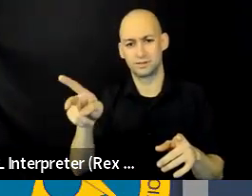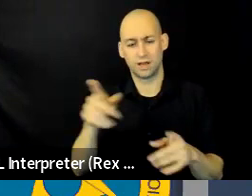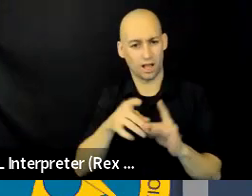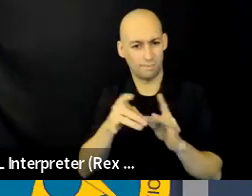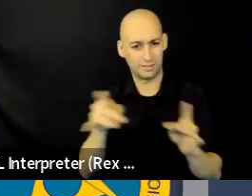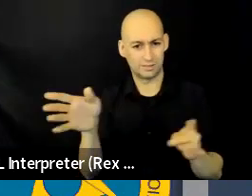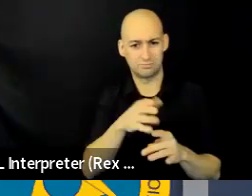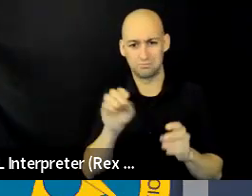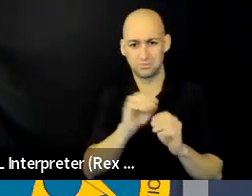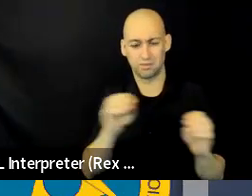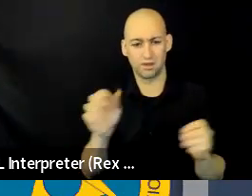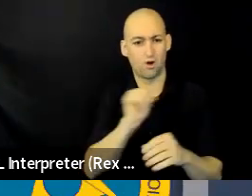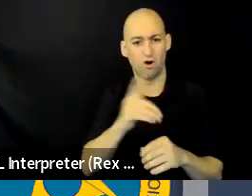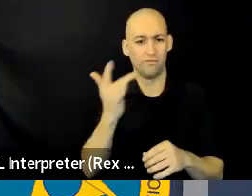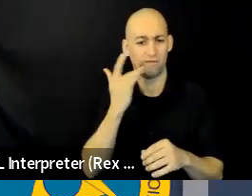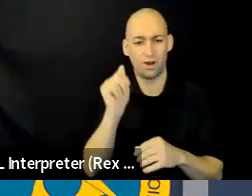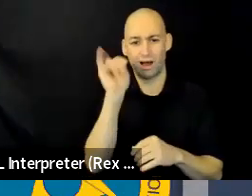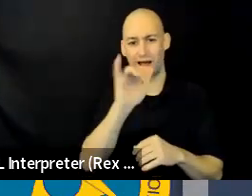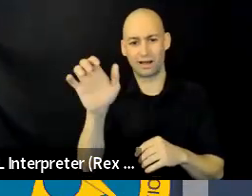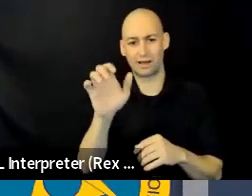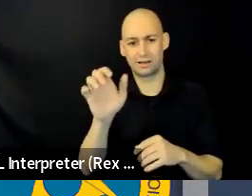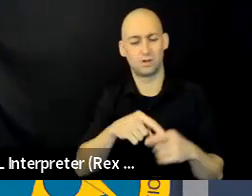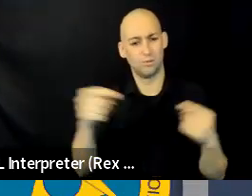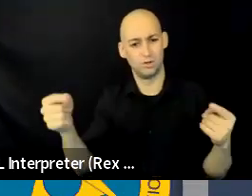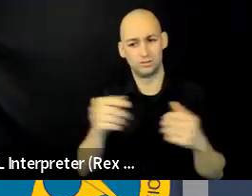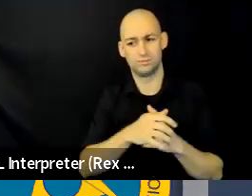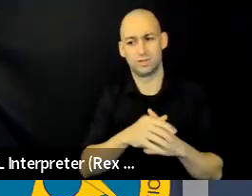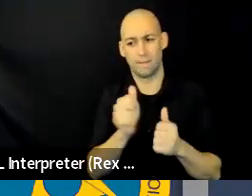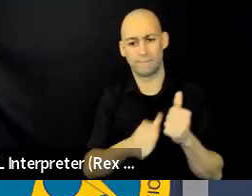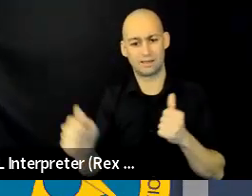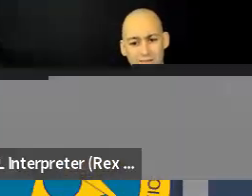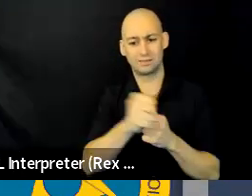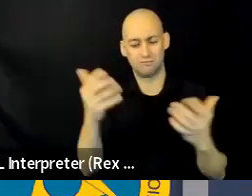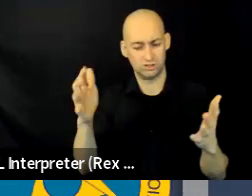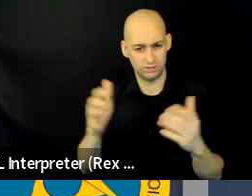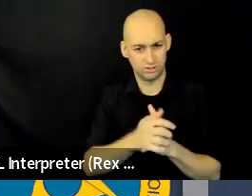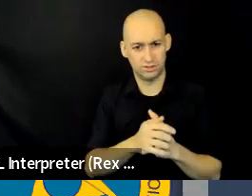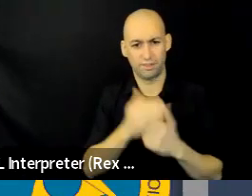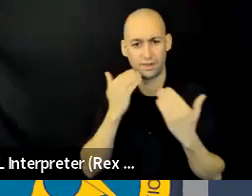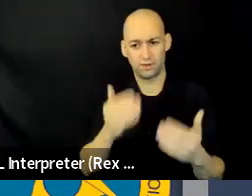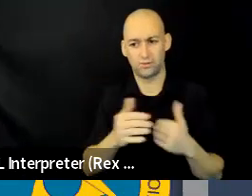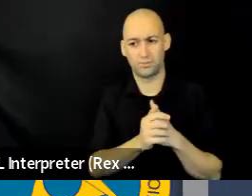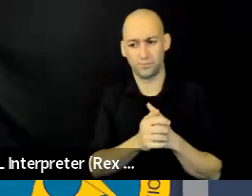Comments? Seeing none, all those in favor? Aye. Opposed? And that passes unanimously. Thank you. Yeah.